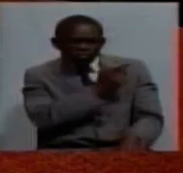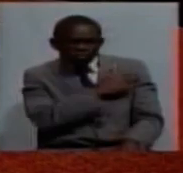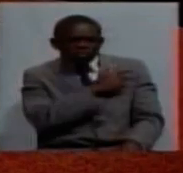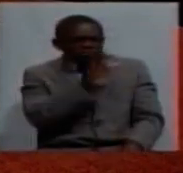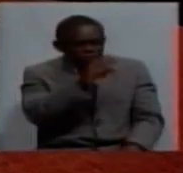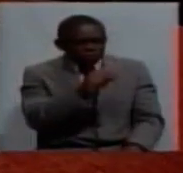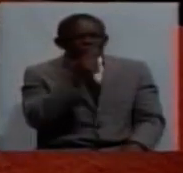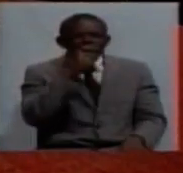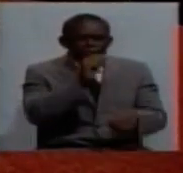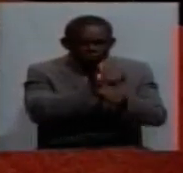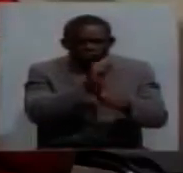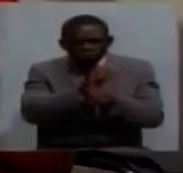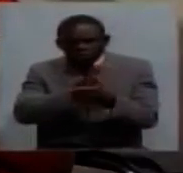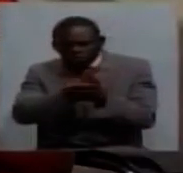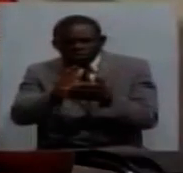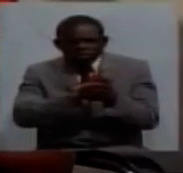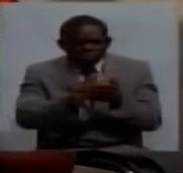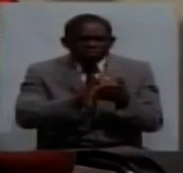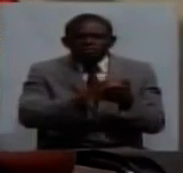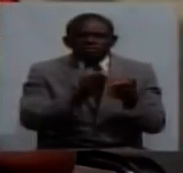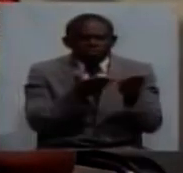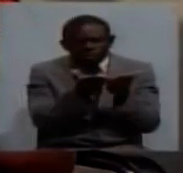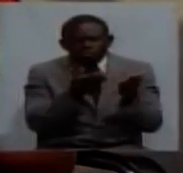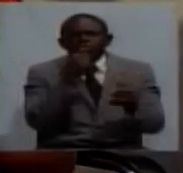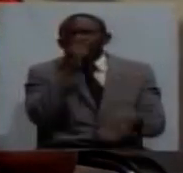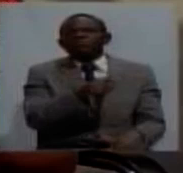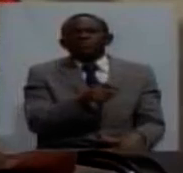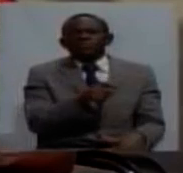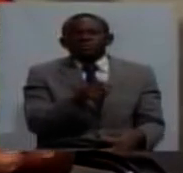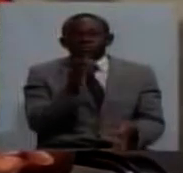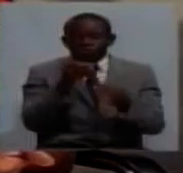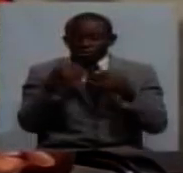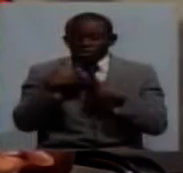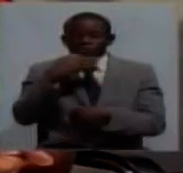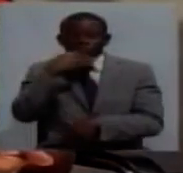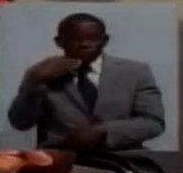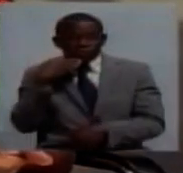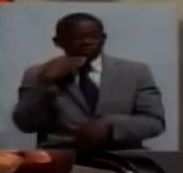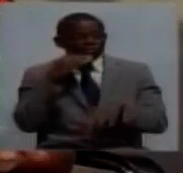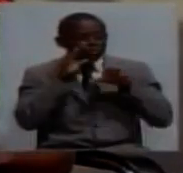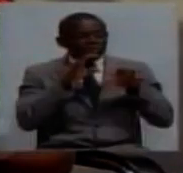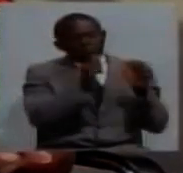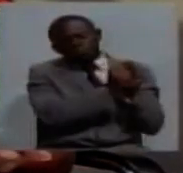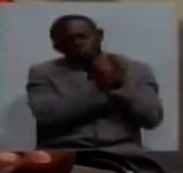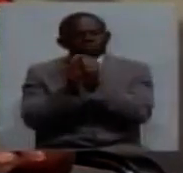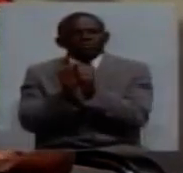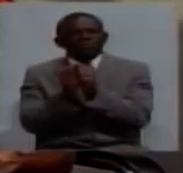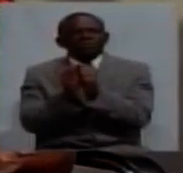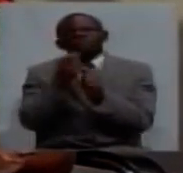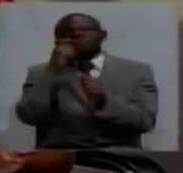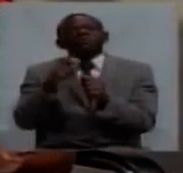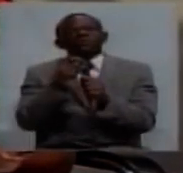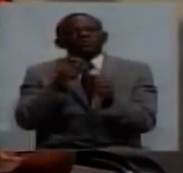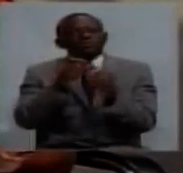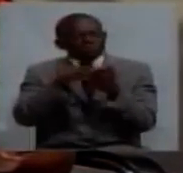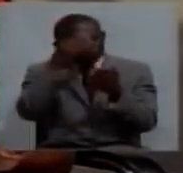along? But we somehow want to think that giving everything to the children is loving them. But I think